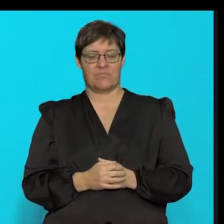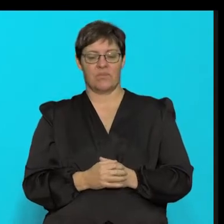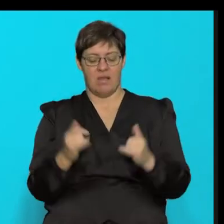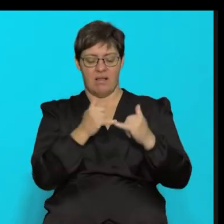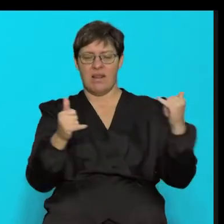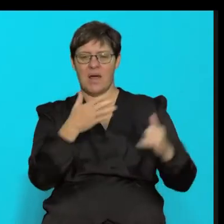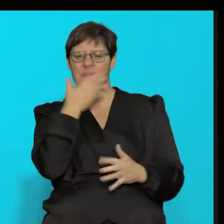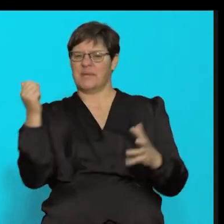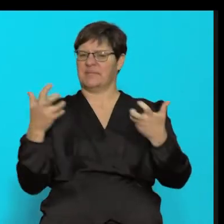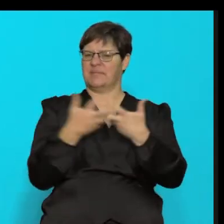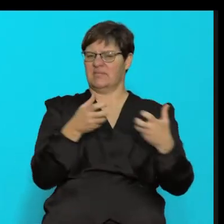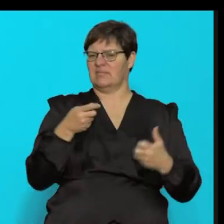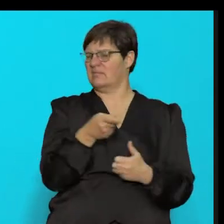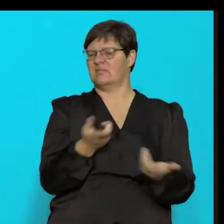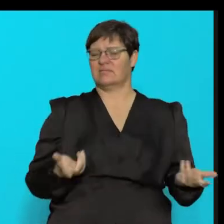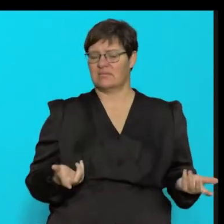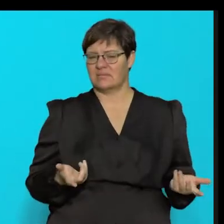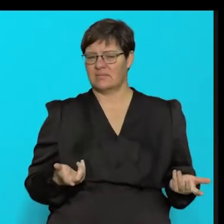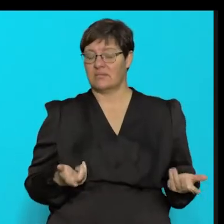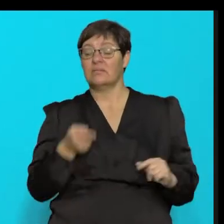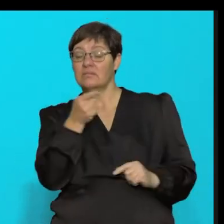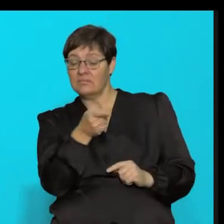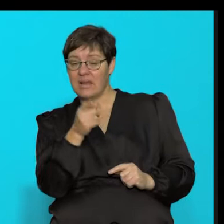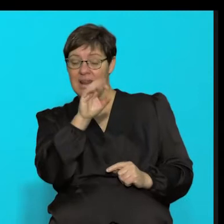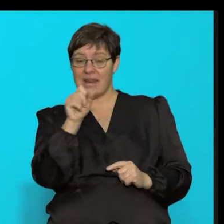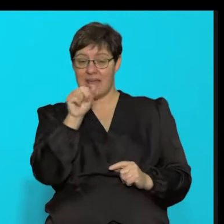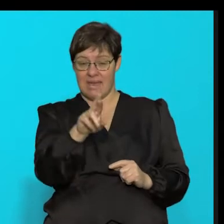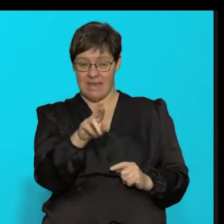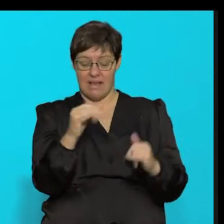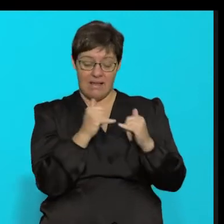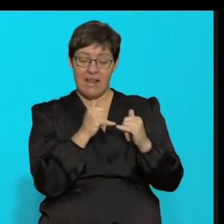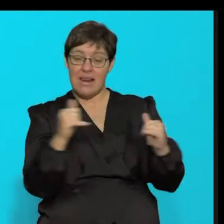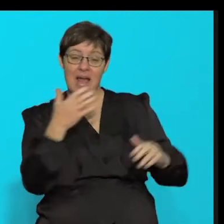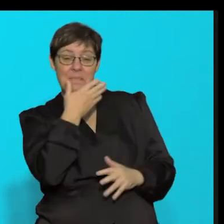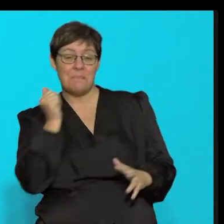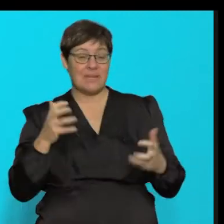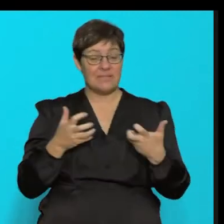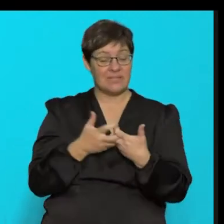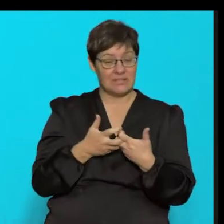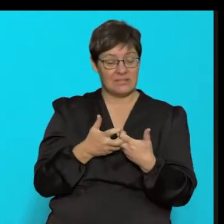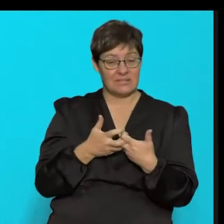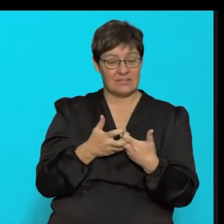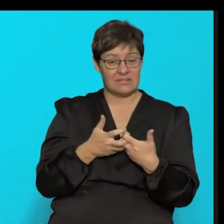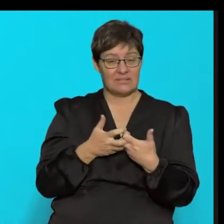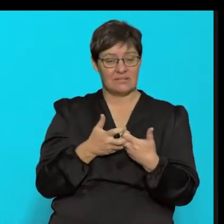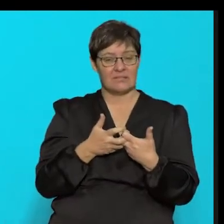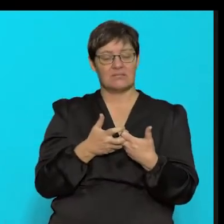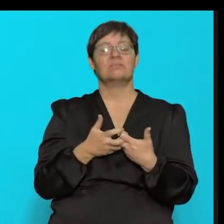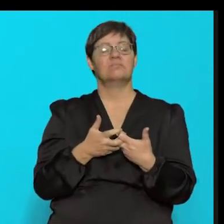So a line of best fit. For a linear relationship, the line of best